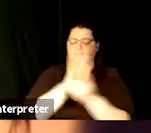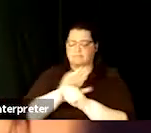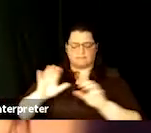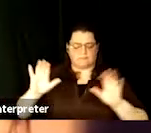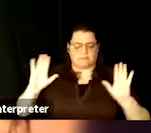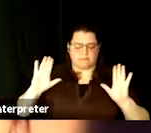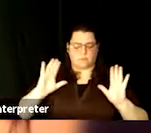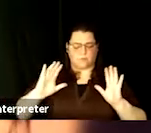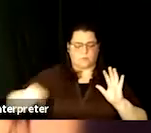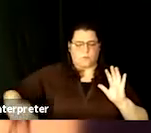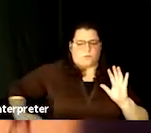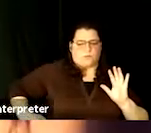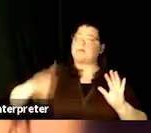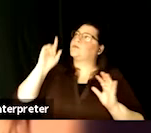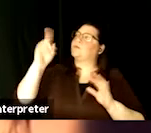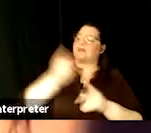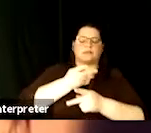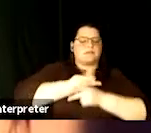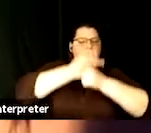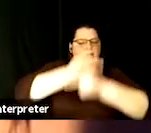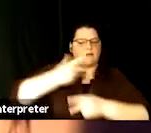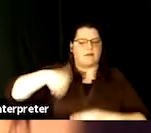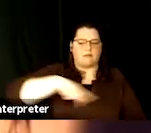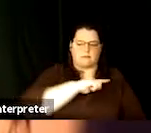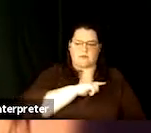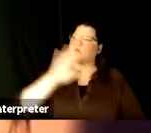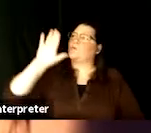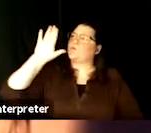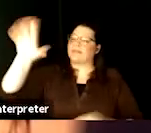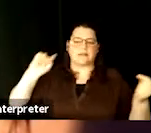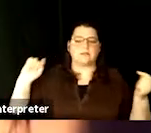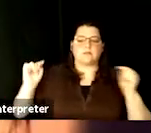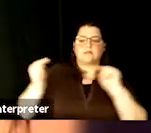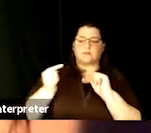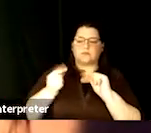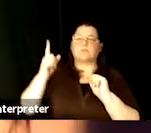Through his holy and glorious wounds, may Christ the Lord guard and preserve us.